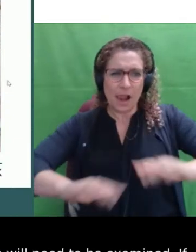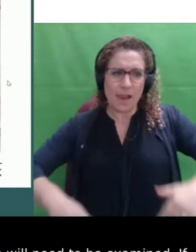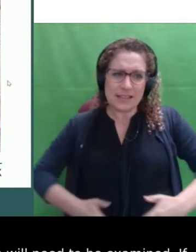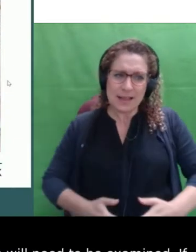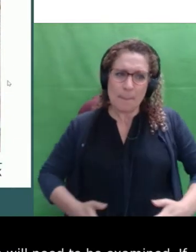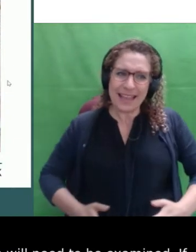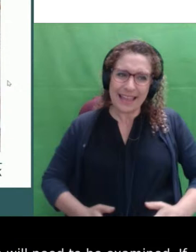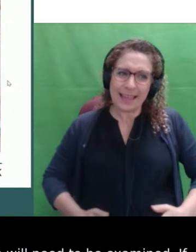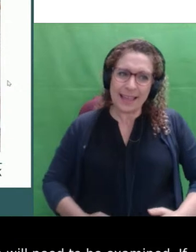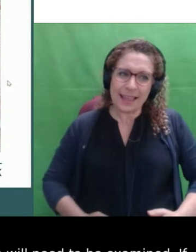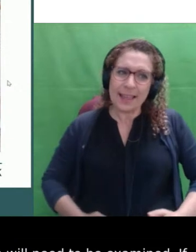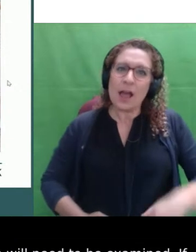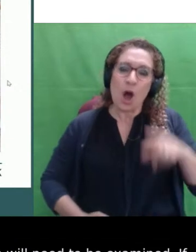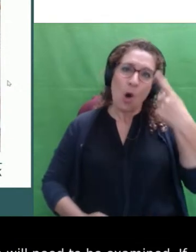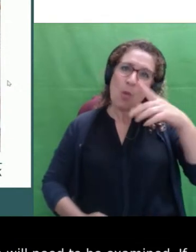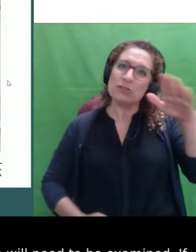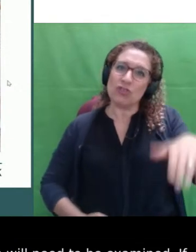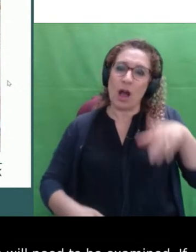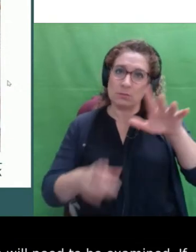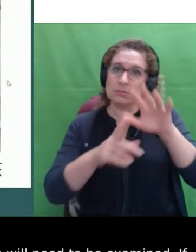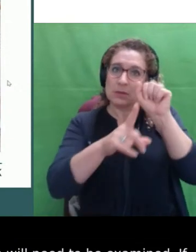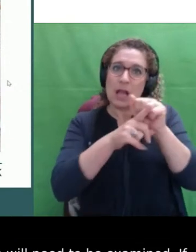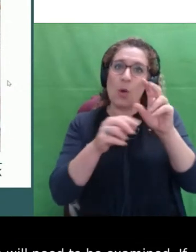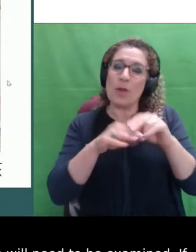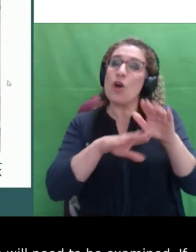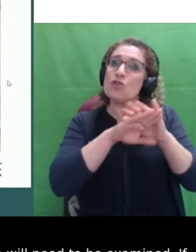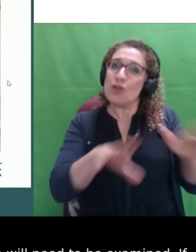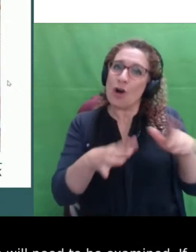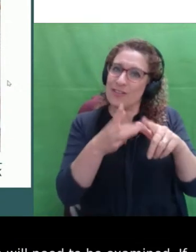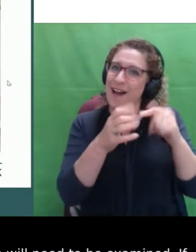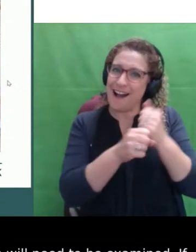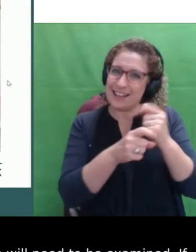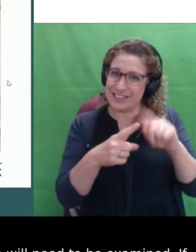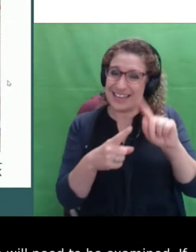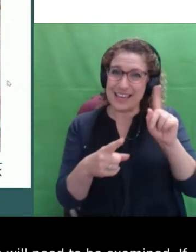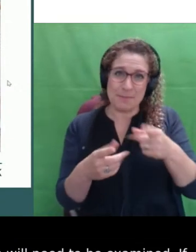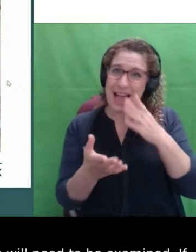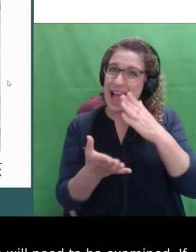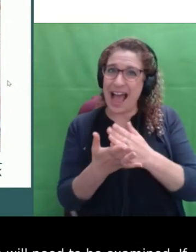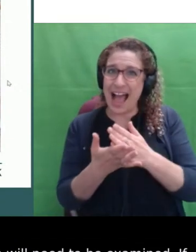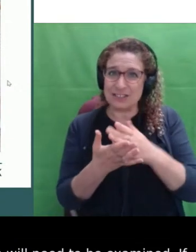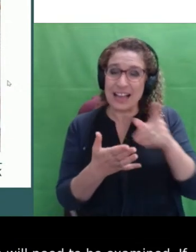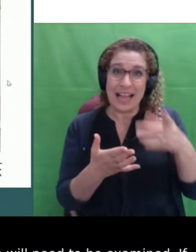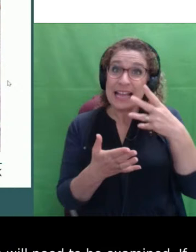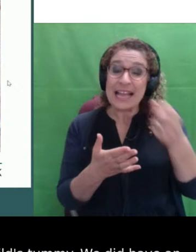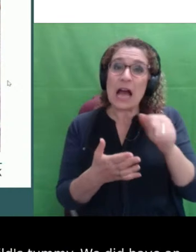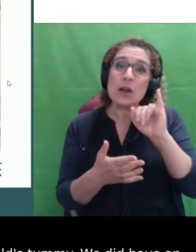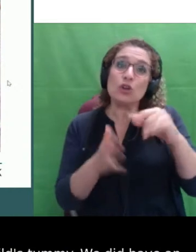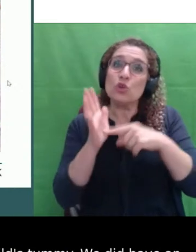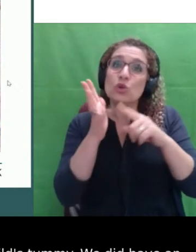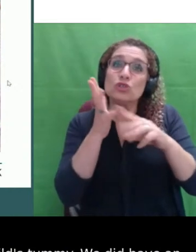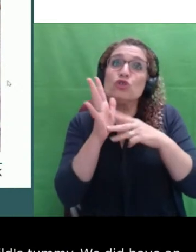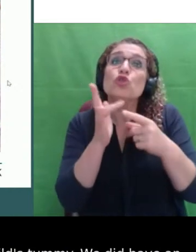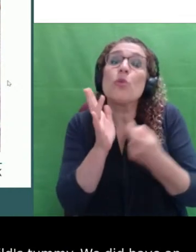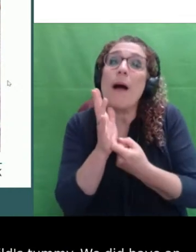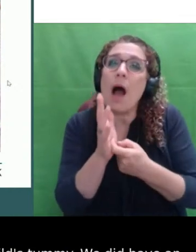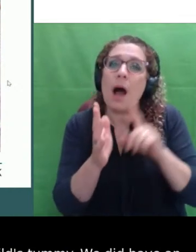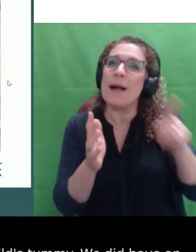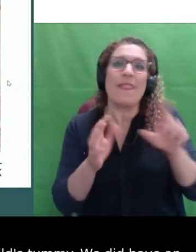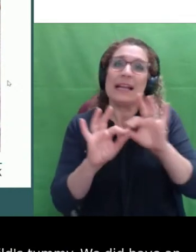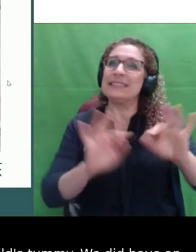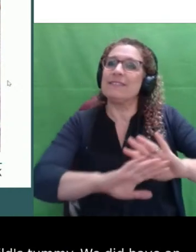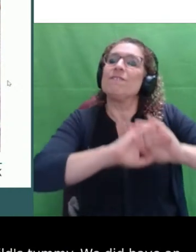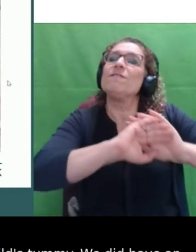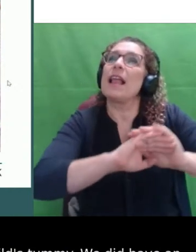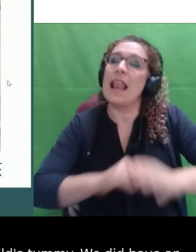diagnosed with non-ige mediated allergy and actually had a wilms tumor because nobody felt their tummy until it was a bit late so